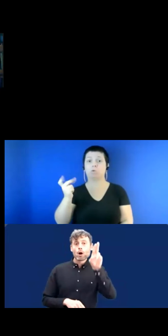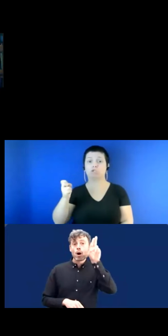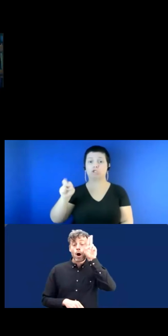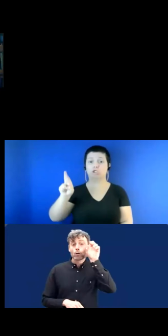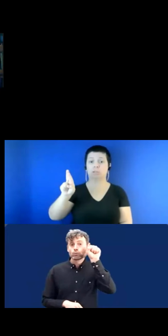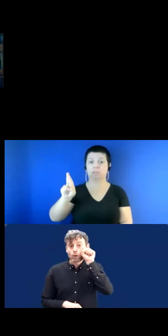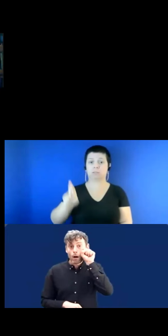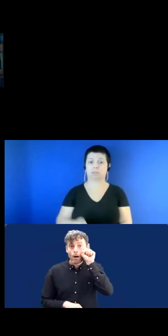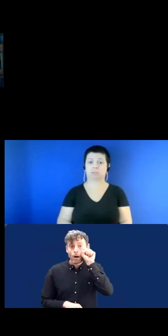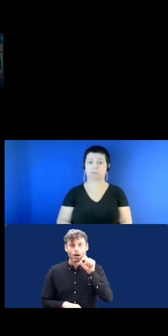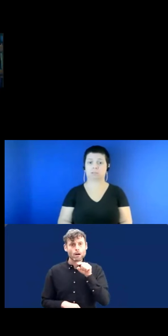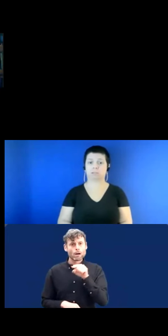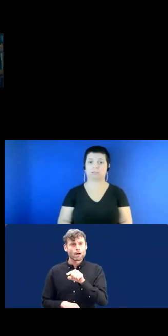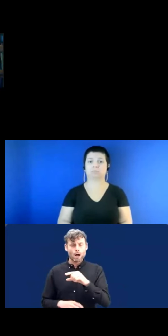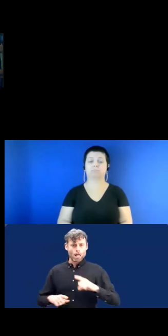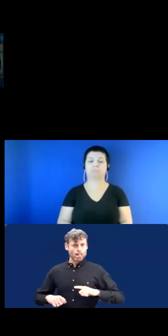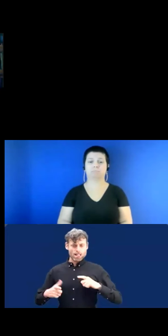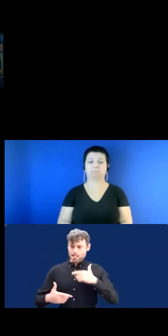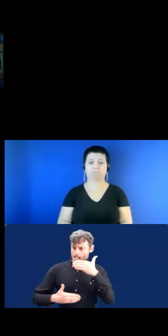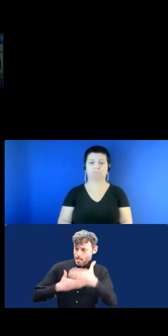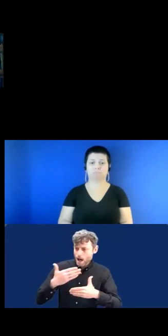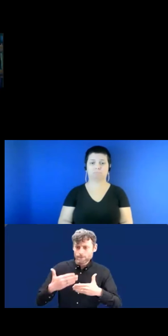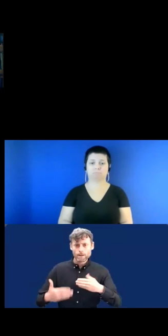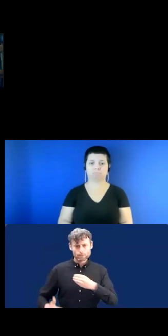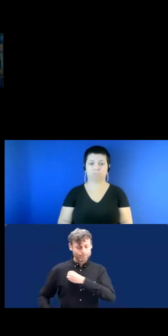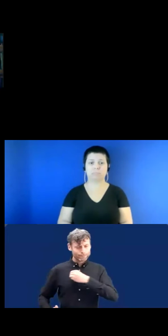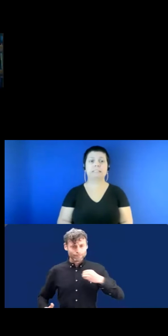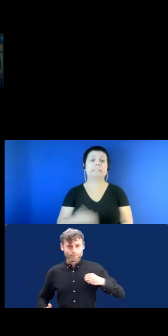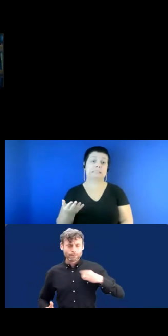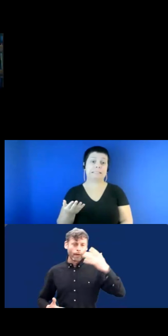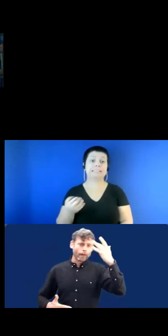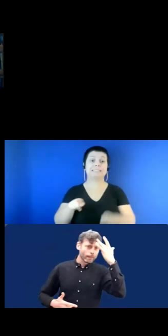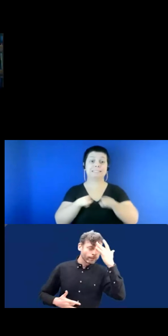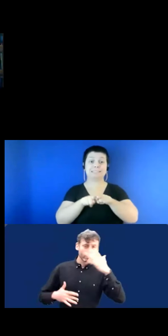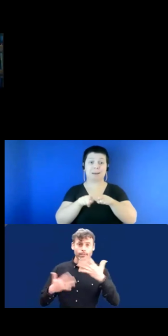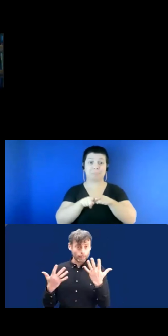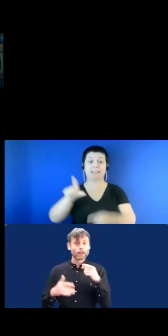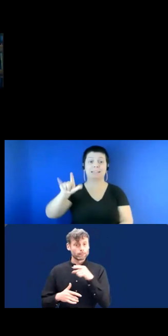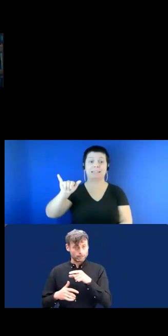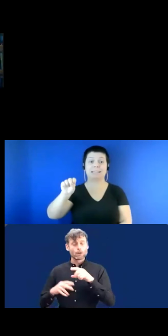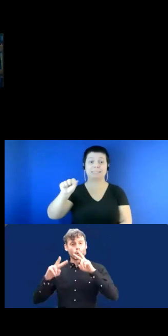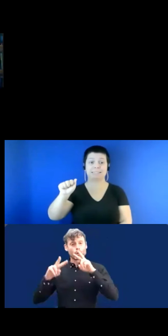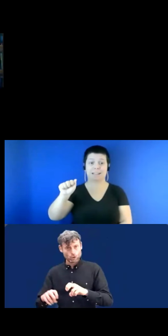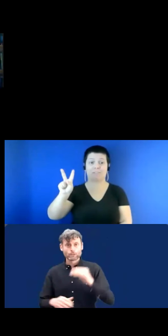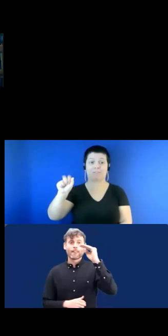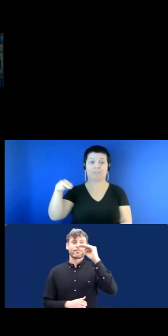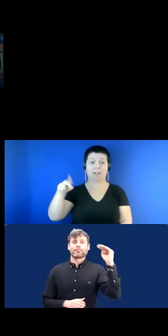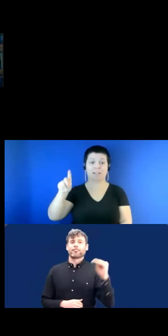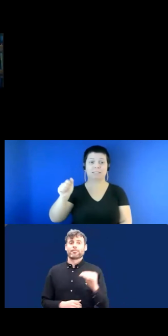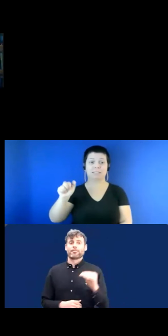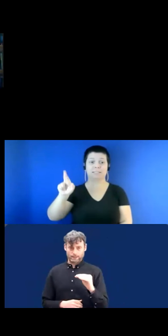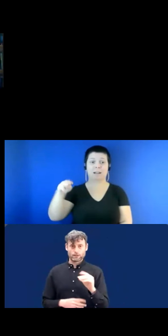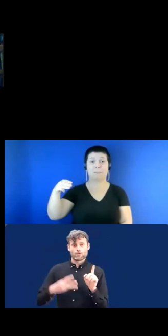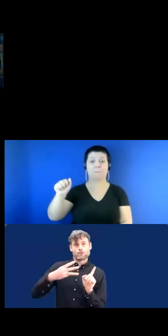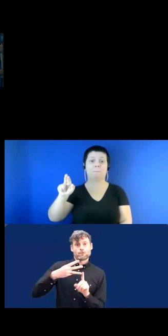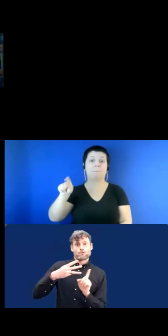And last but not least, I'm very happy to introduce to you Lisa van der Mark, a young lady